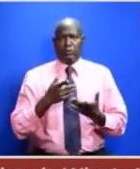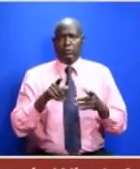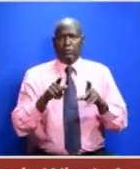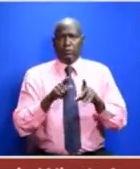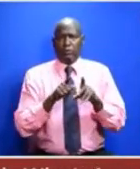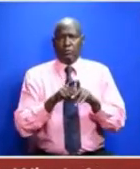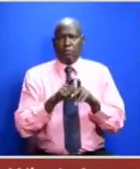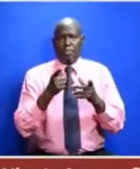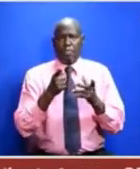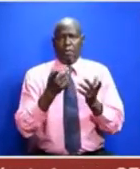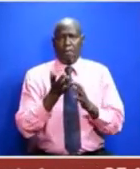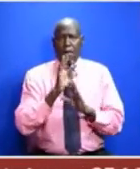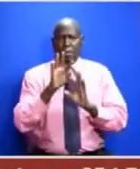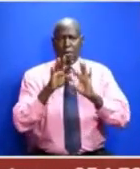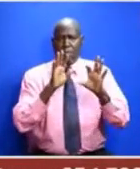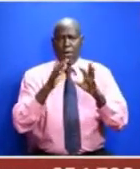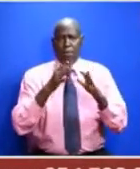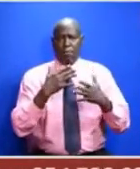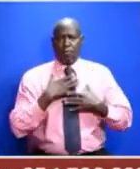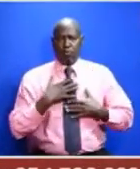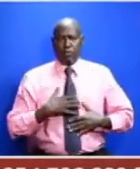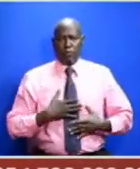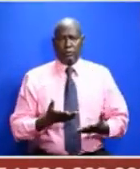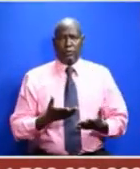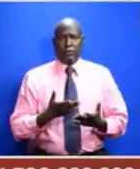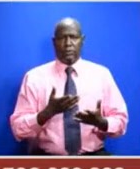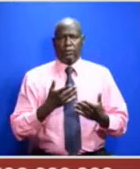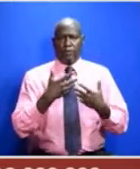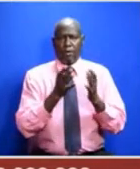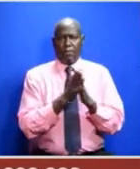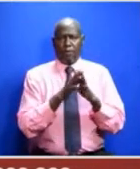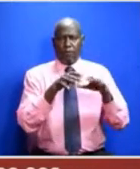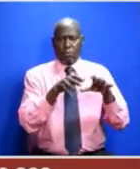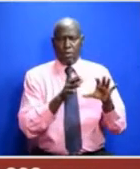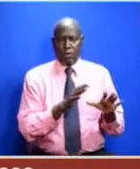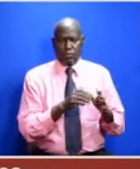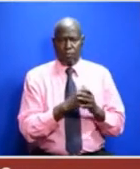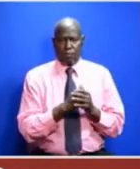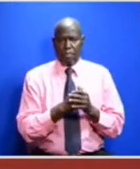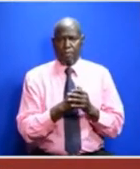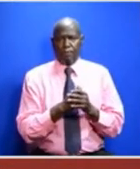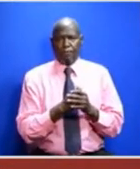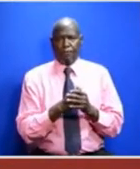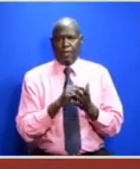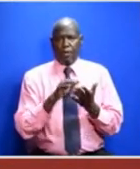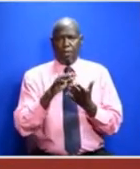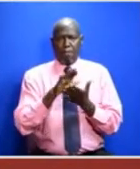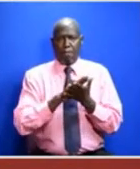investigation, and returning victims' bodies to their families. So based on these findings, the human rights